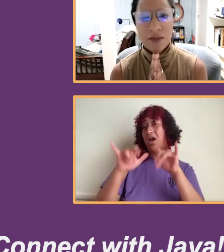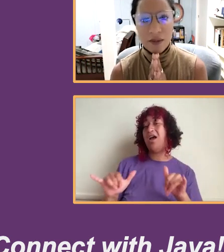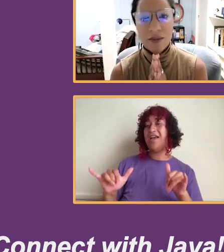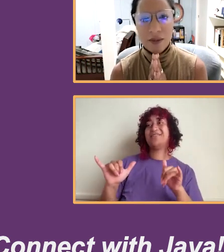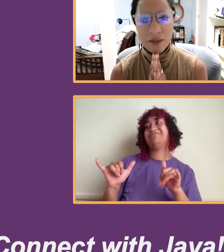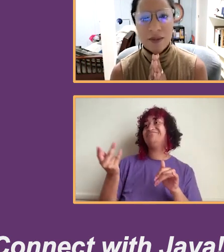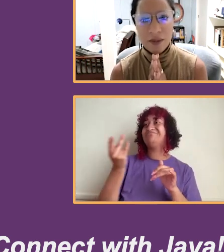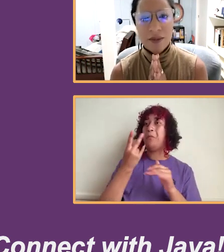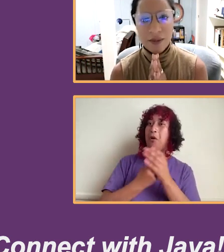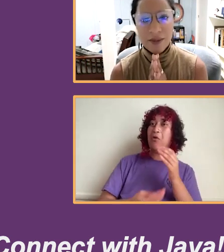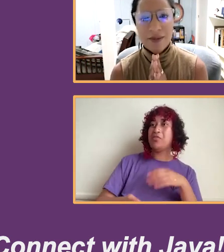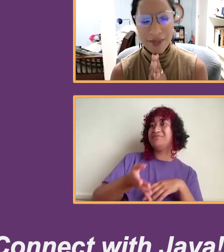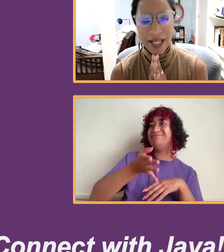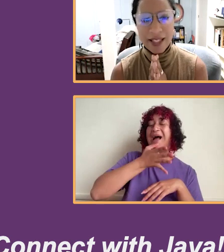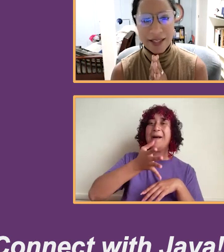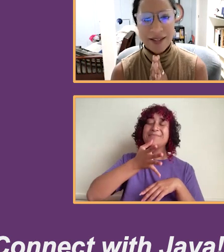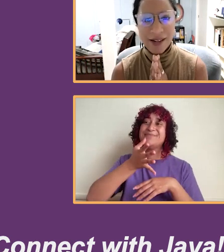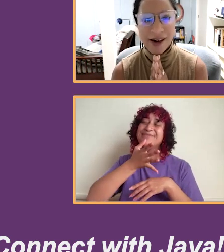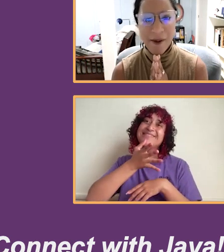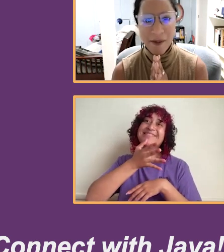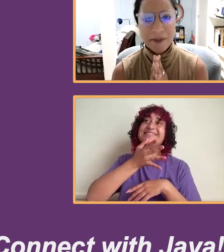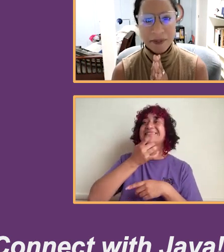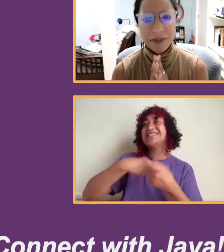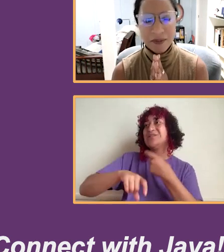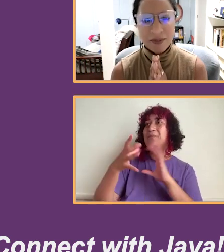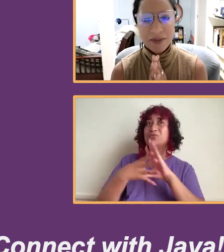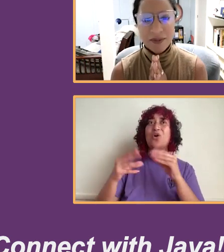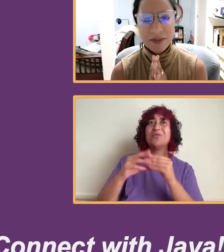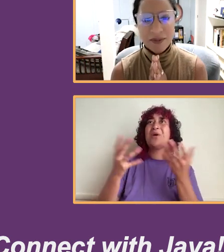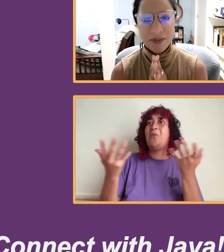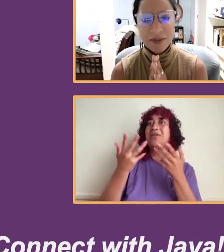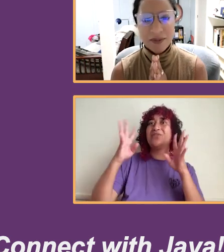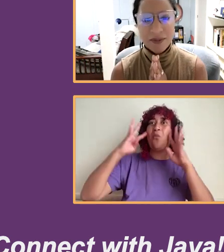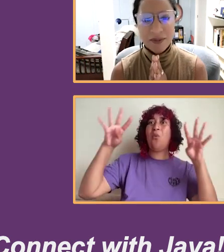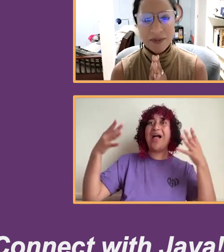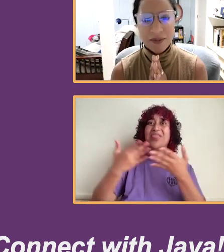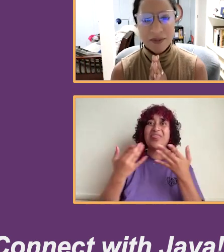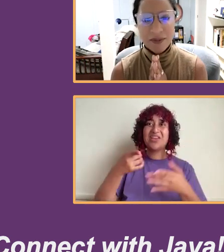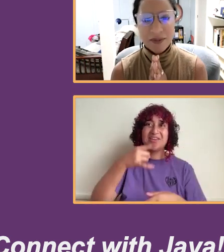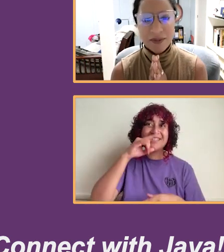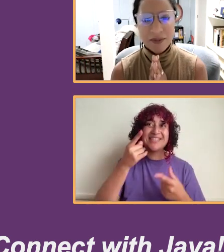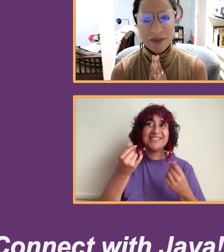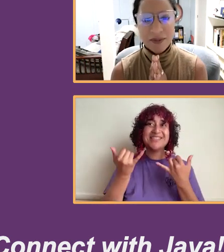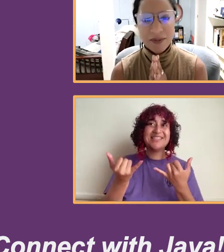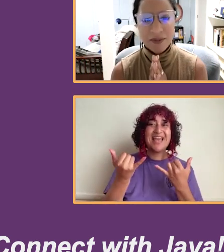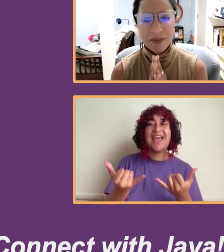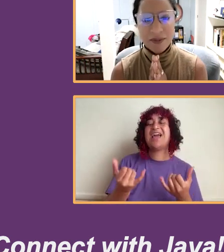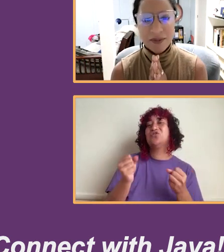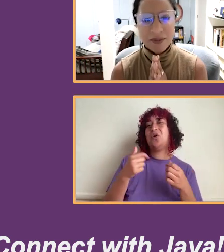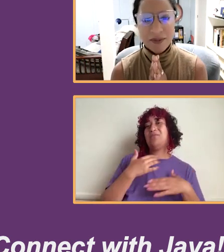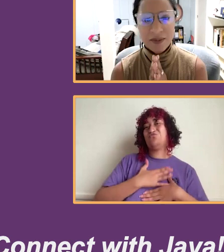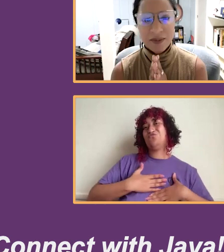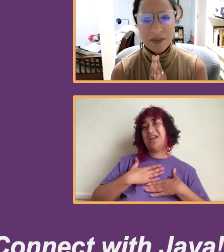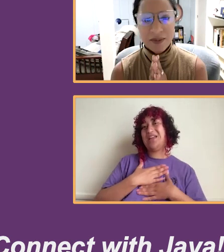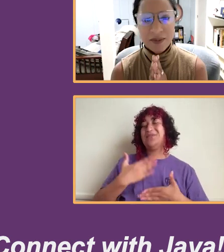moms and swap stories of like, what's the wild thing your kid did today? So I'm so grateful to be in this space. So